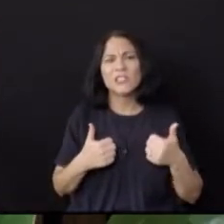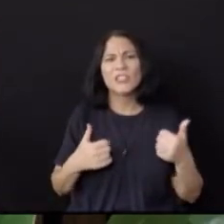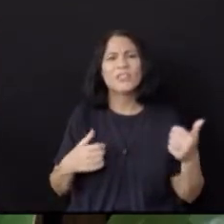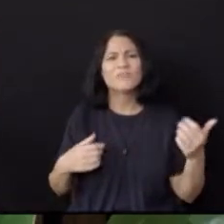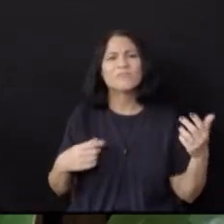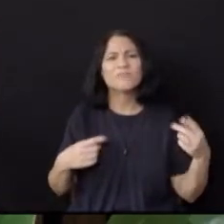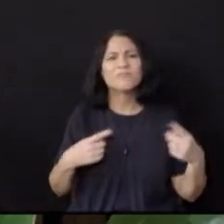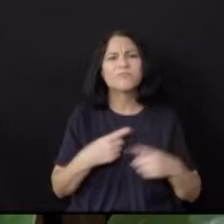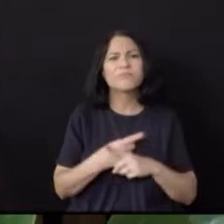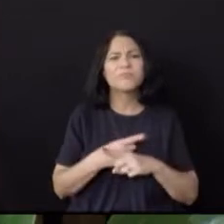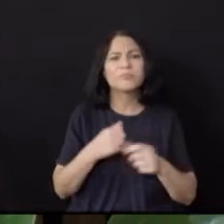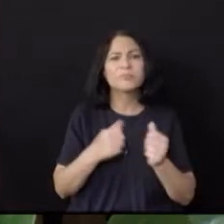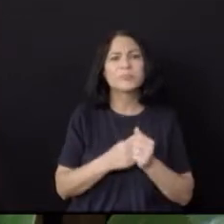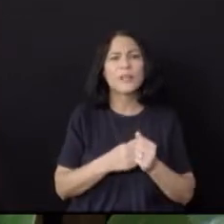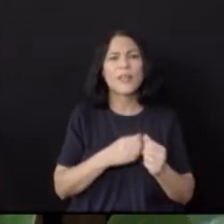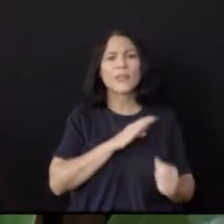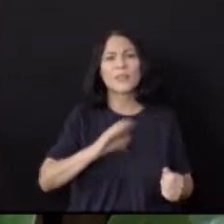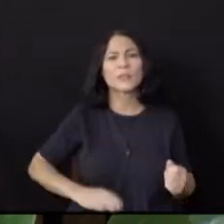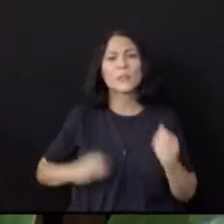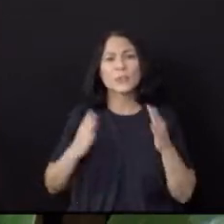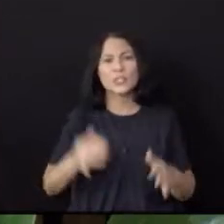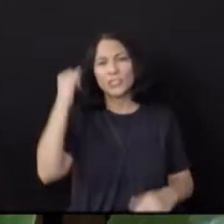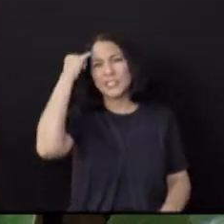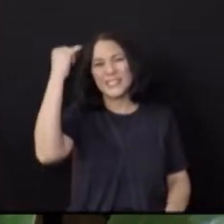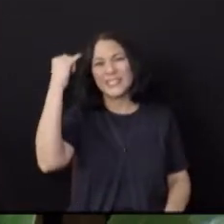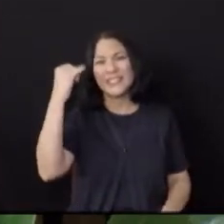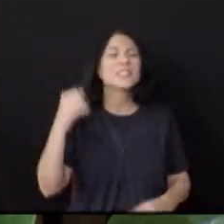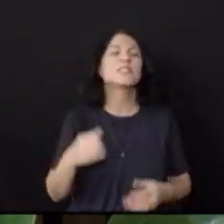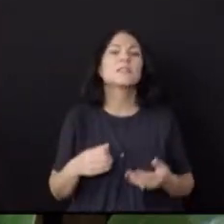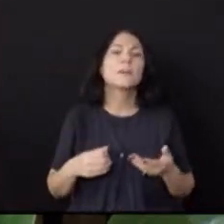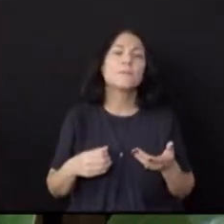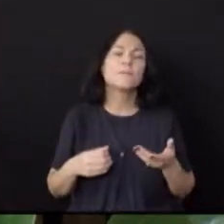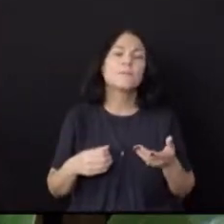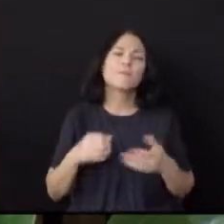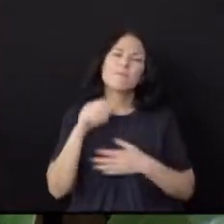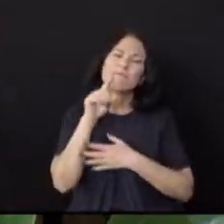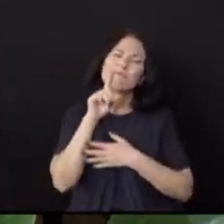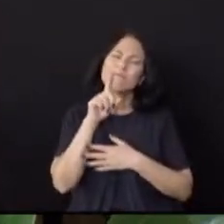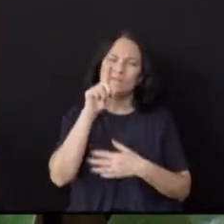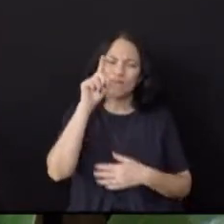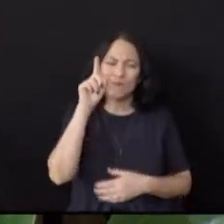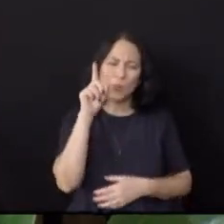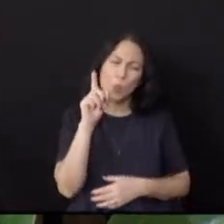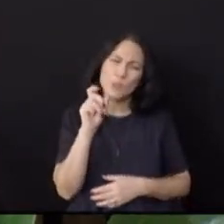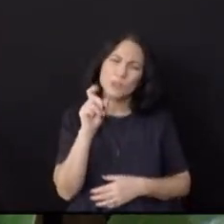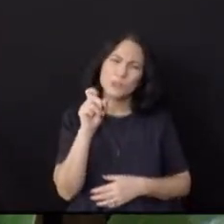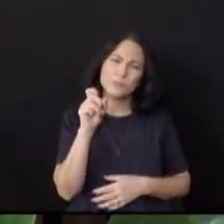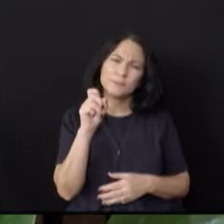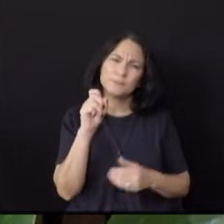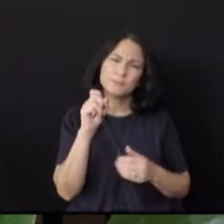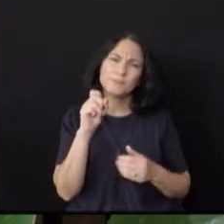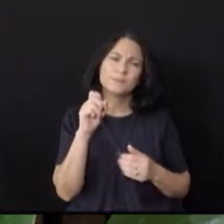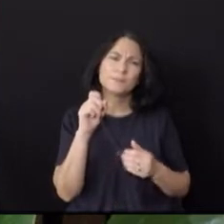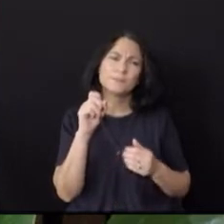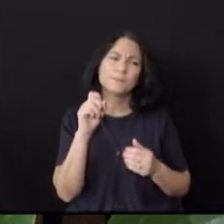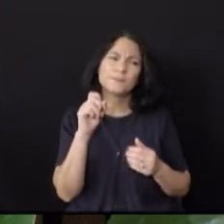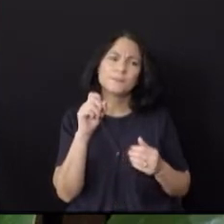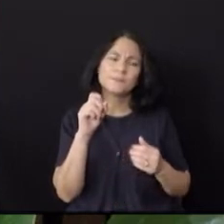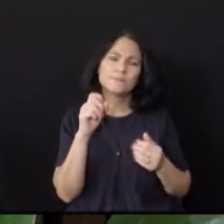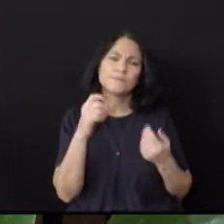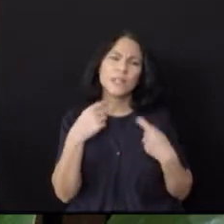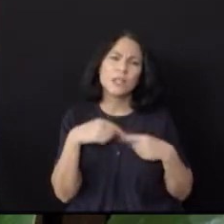about true freedom. Let me explain what I mean. Let me ask you one more question. How much in these